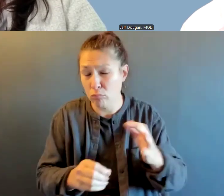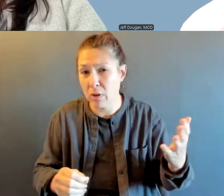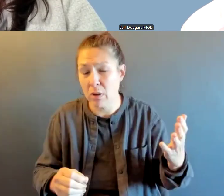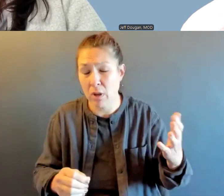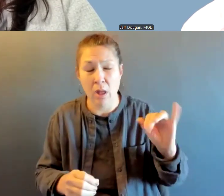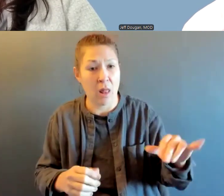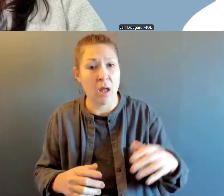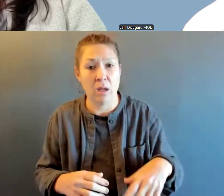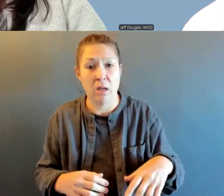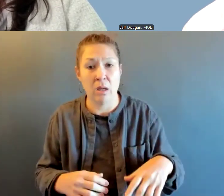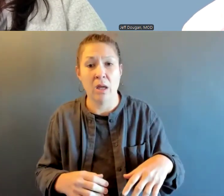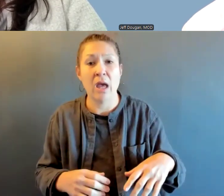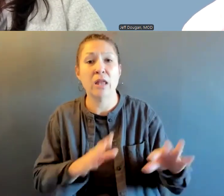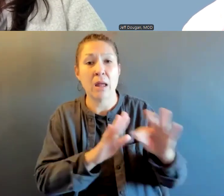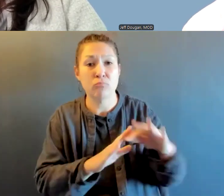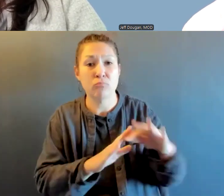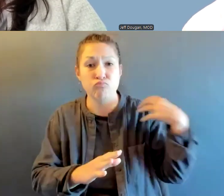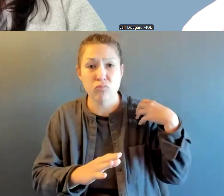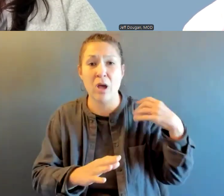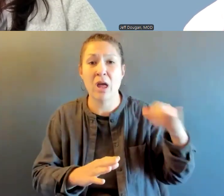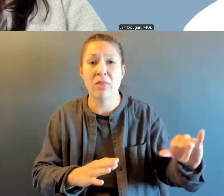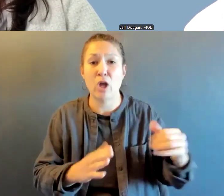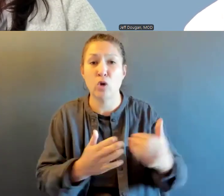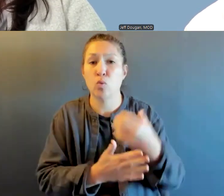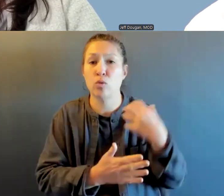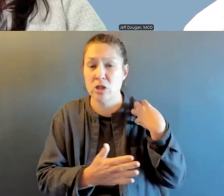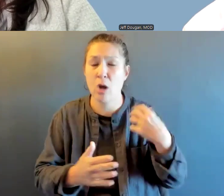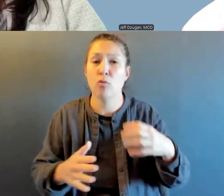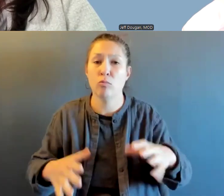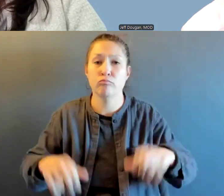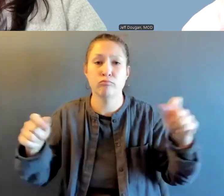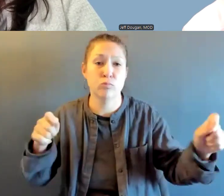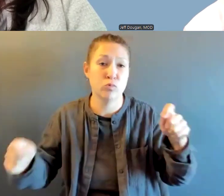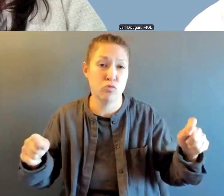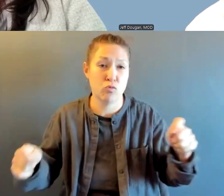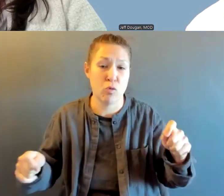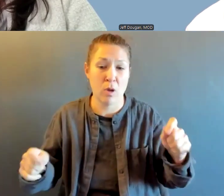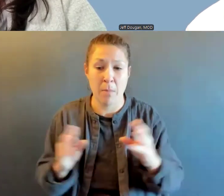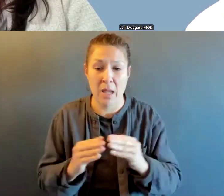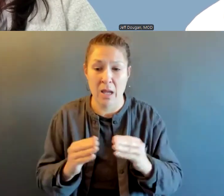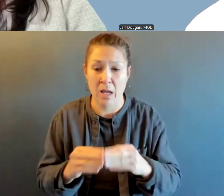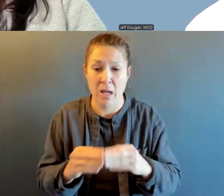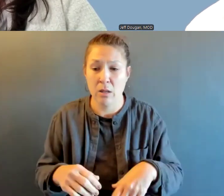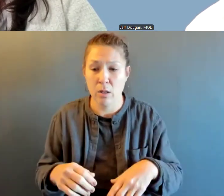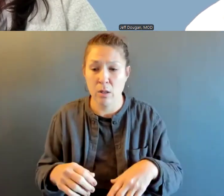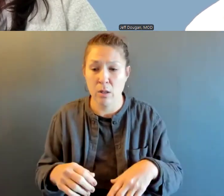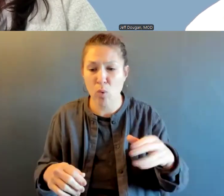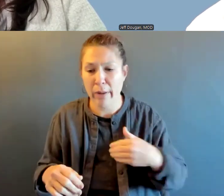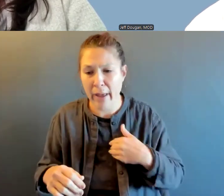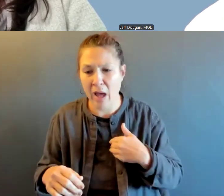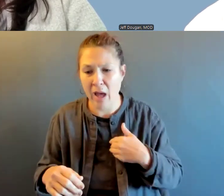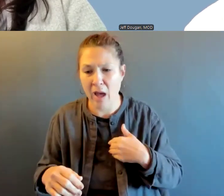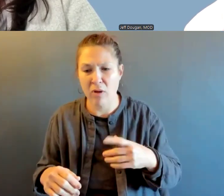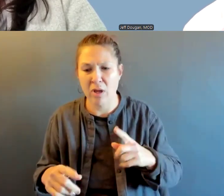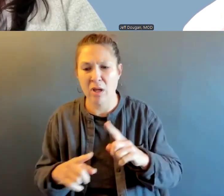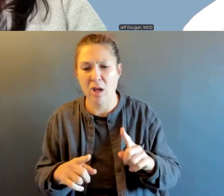that chairperson then takes control of the meeting. Then you go on for the other officers, your vice chair, and again, all of these are nominated